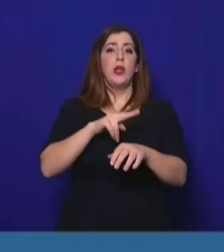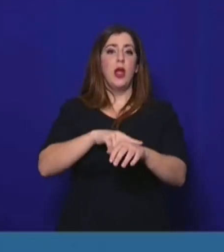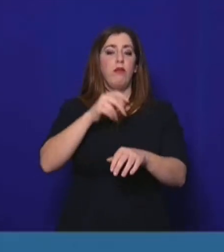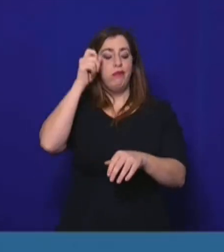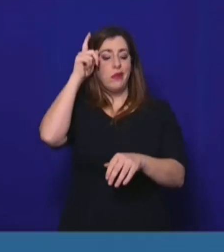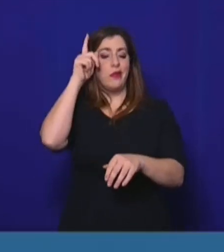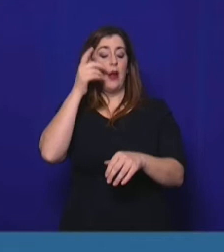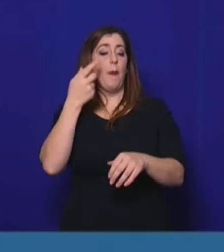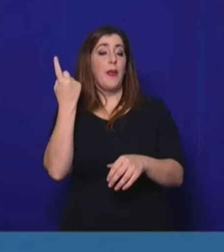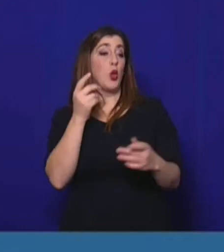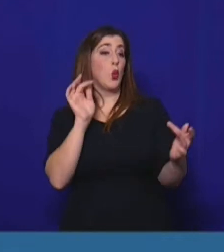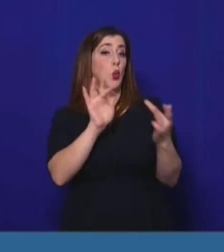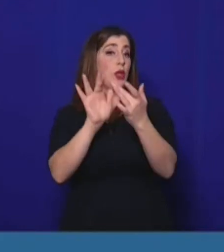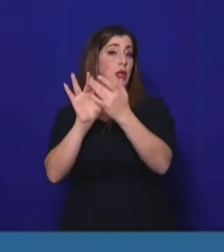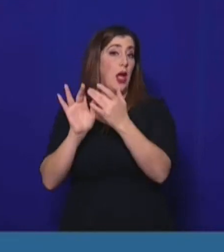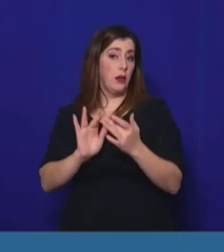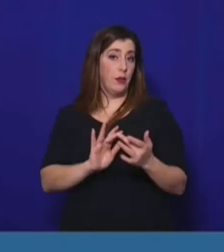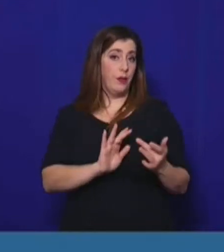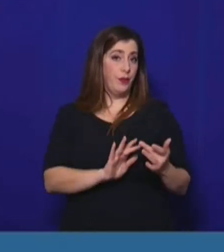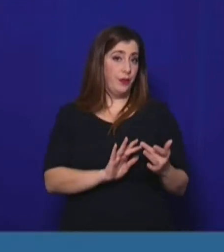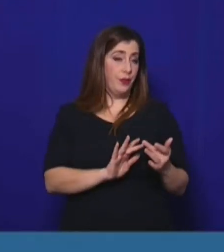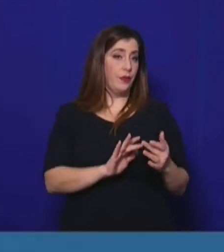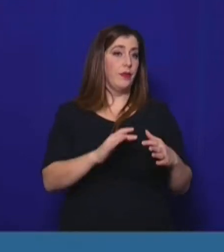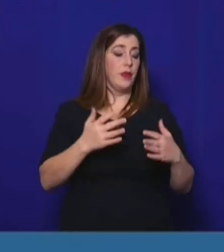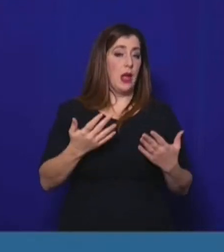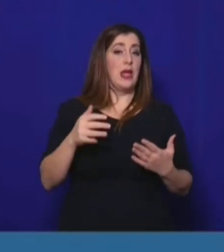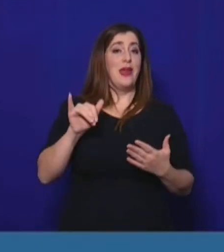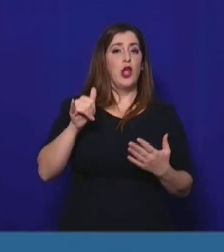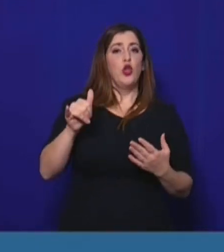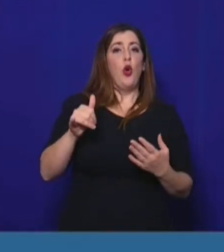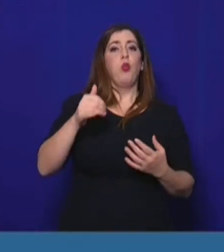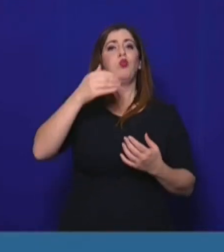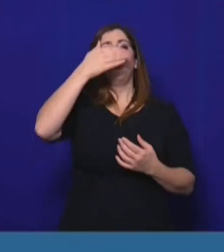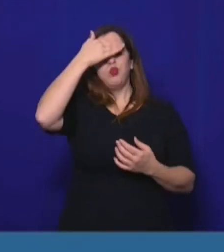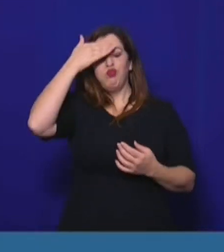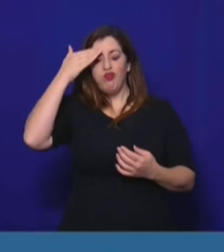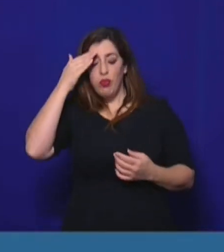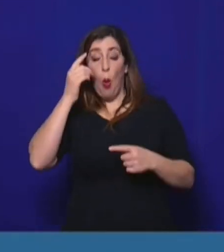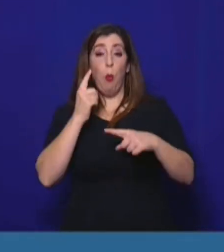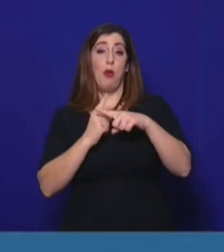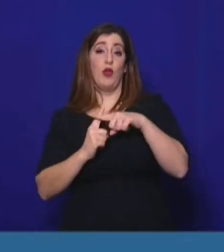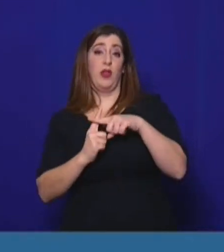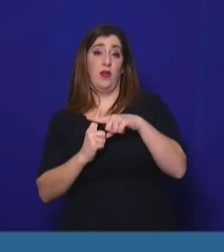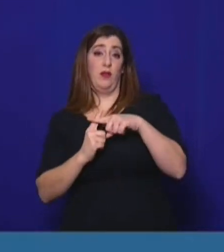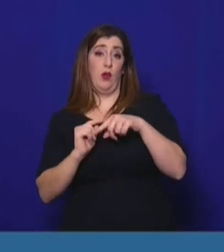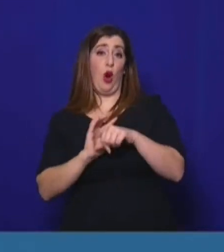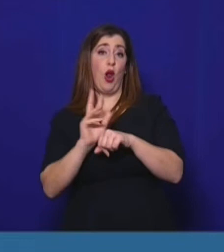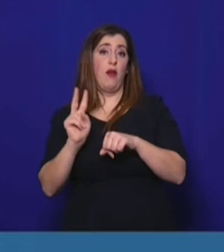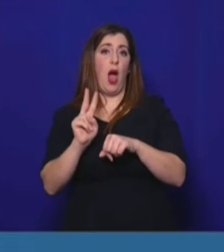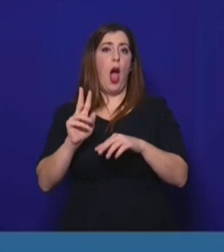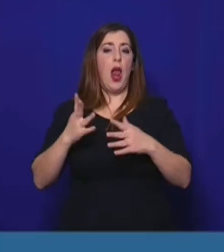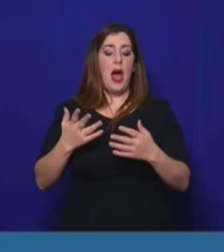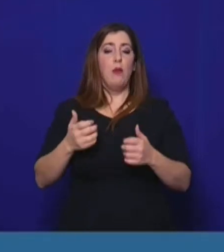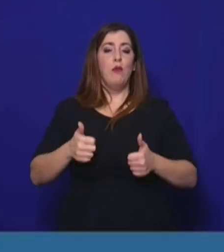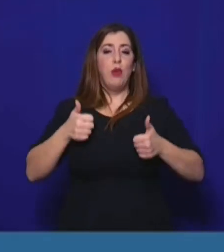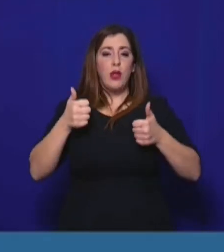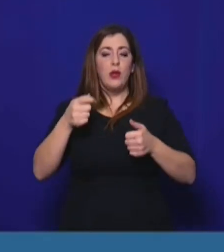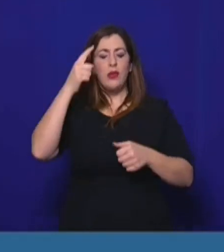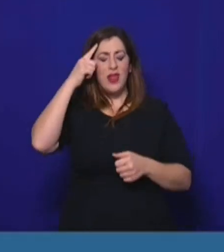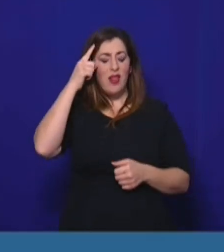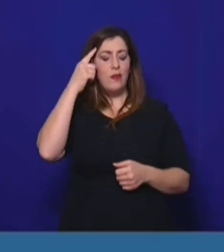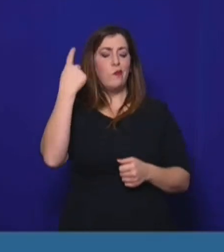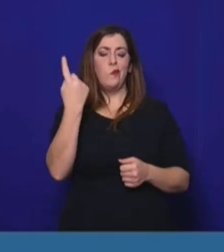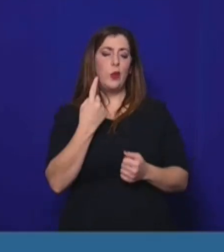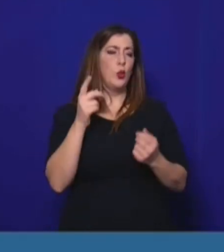magħkom biex aħna nkun nistgħu insibuhom dawn il-nies u propju nevalwaw ir-riskju li kellhom minħabba xi ħadd li